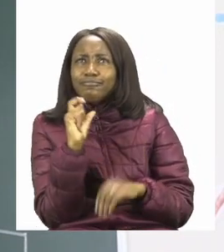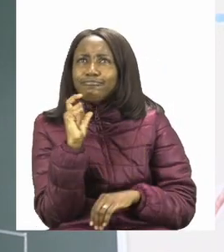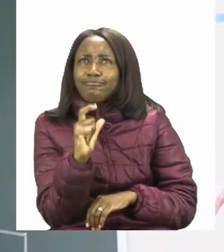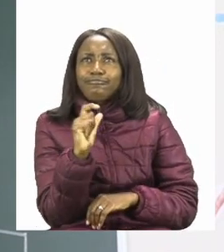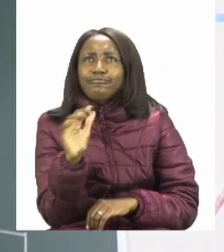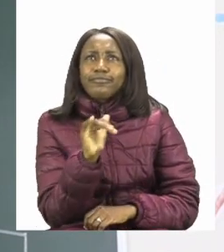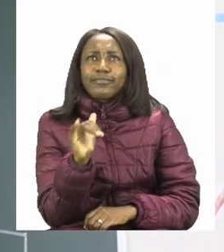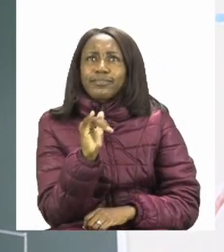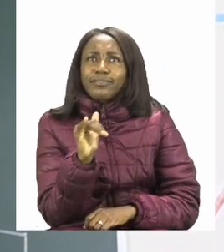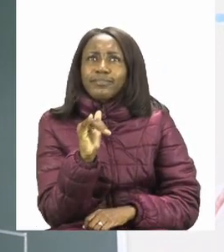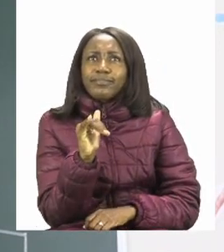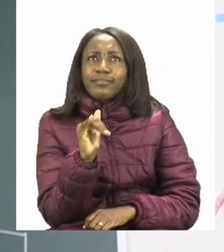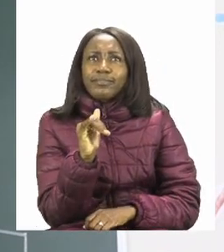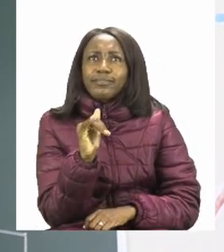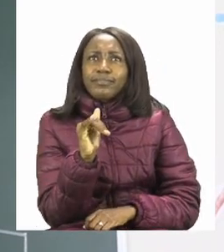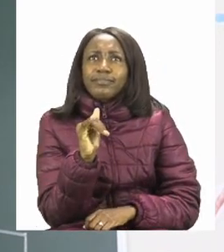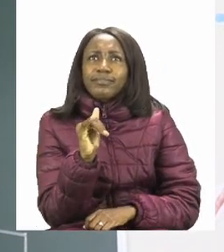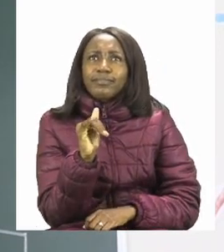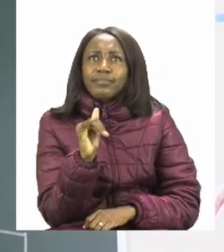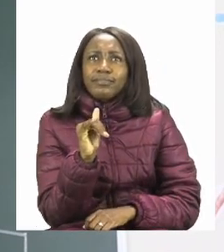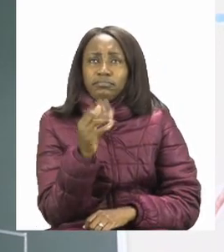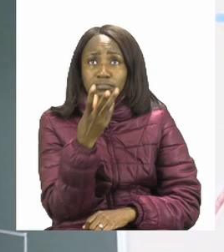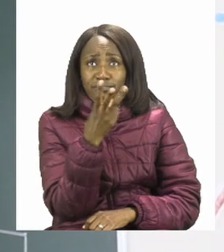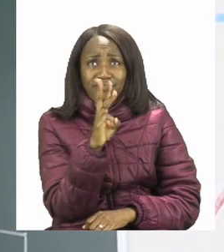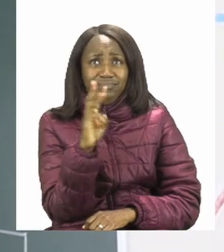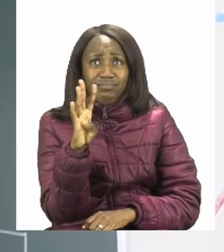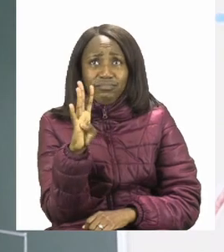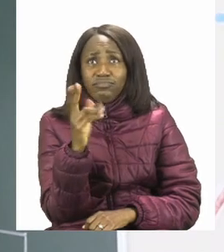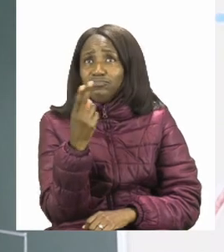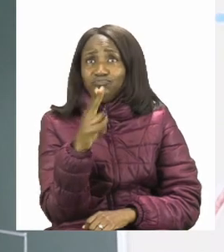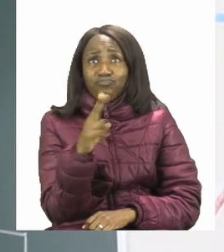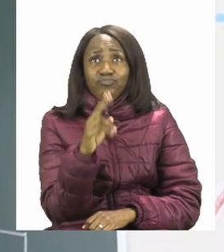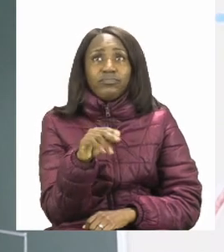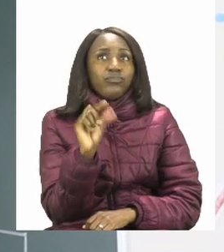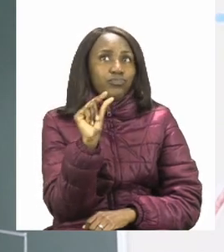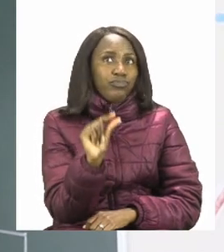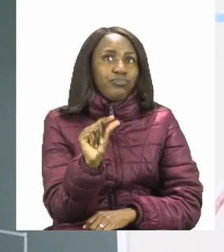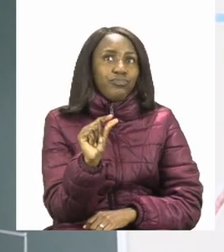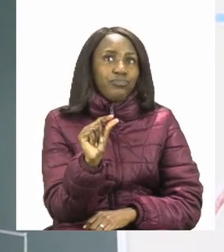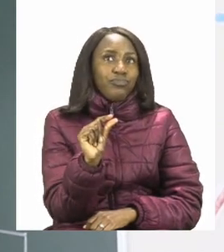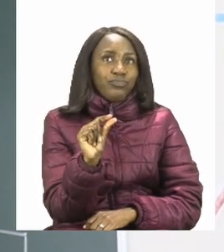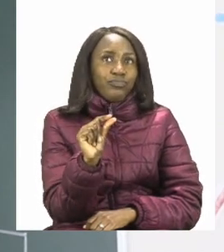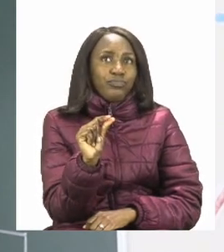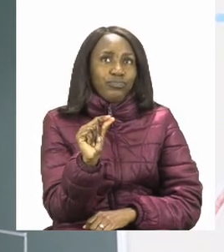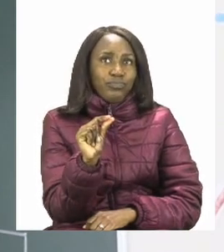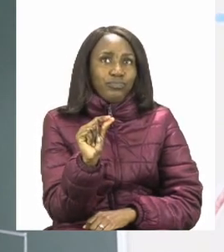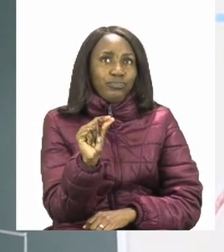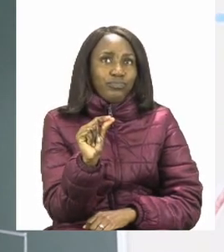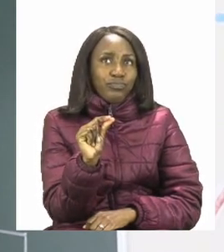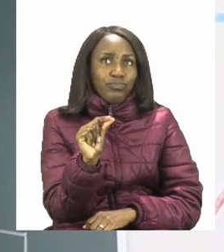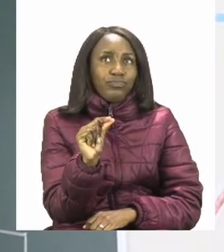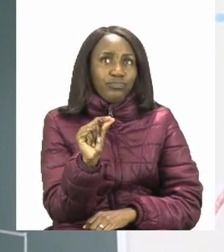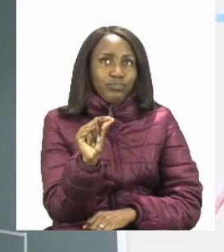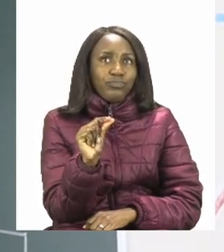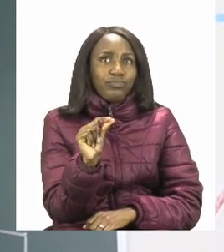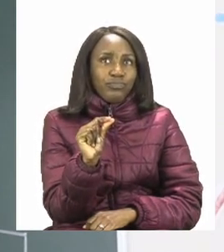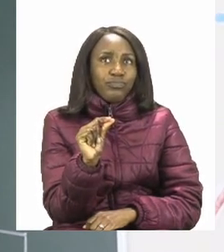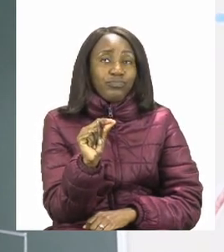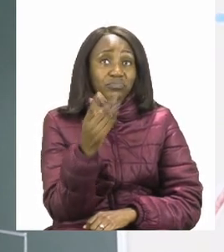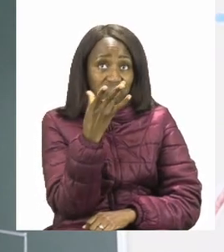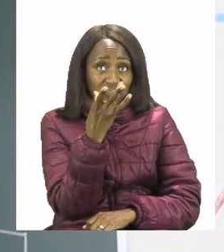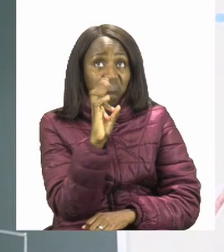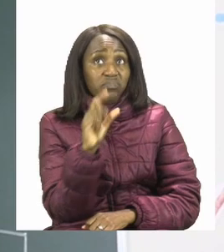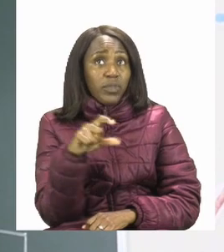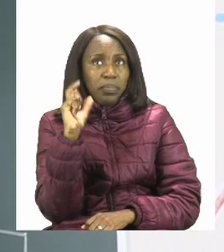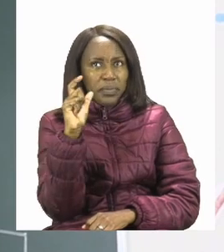than 72. We can't say 64 because if we compare the tens,